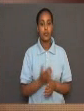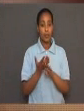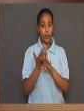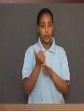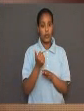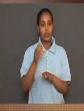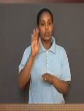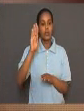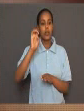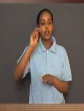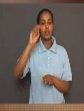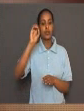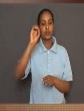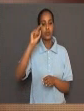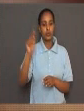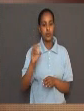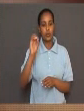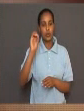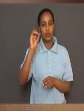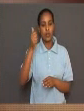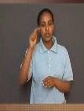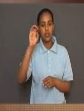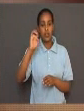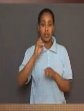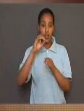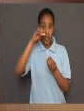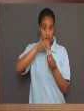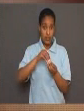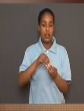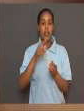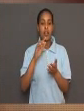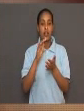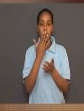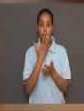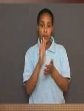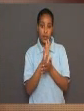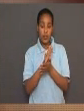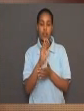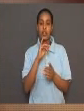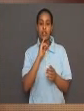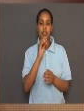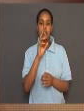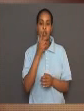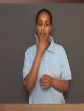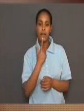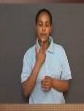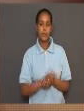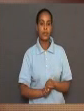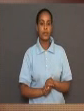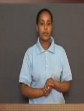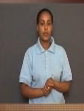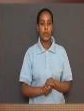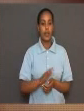Before the benzoic acid is added, the litmus solution is red. As